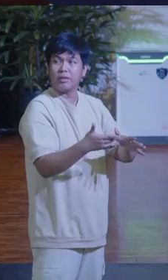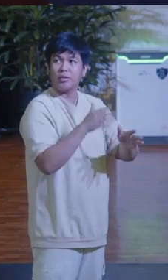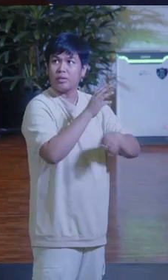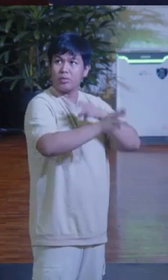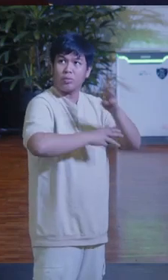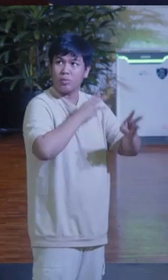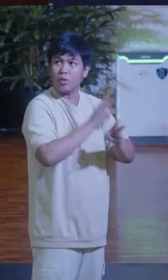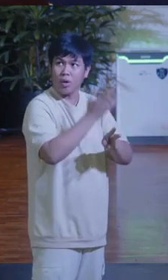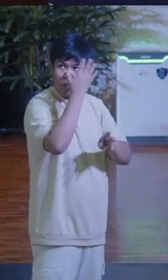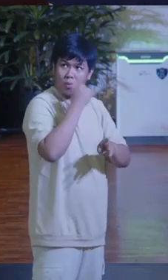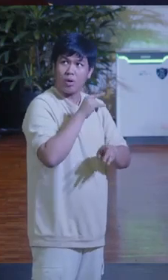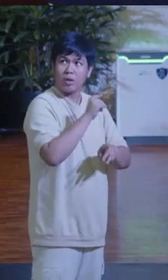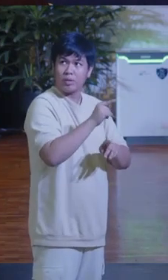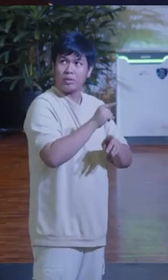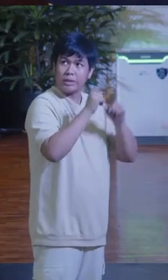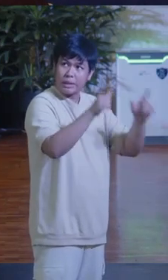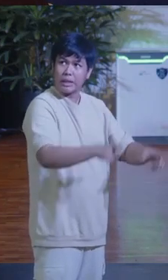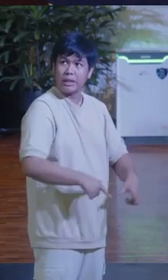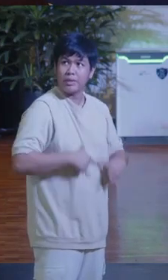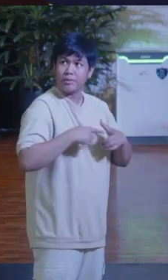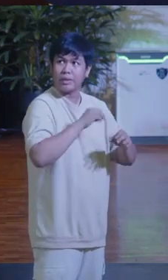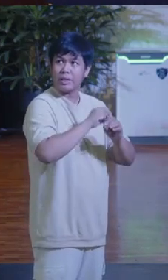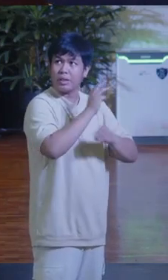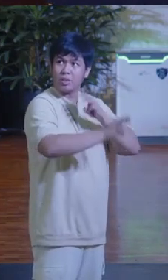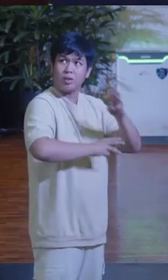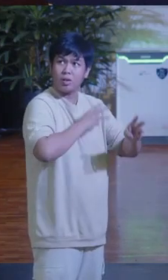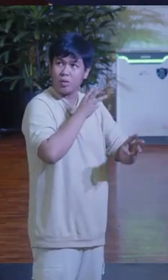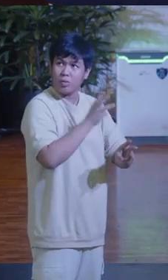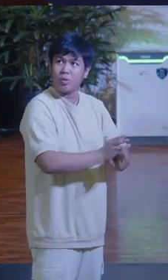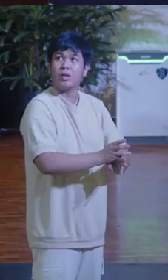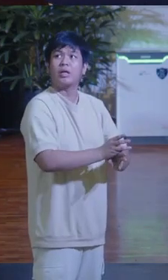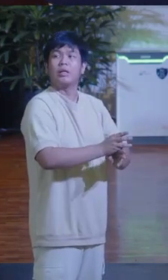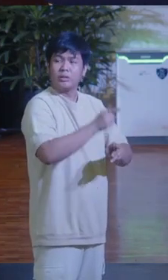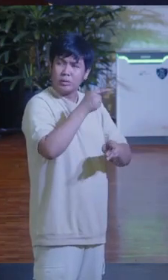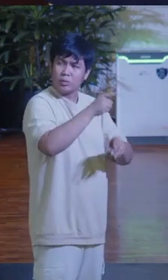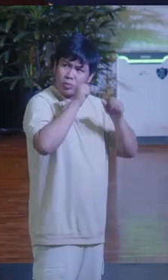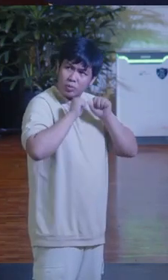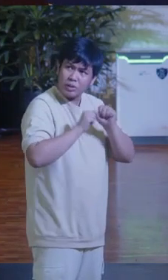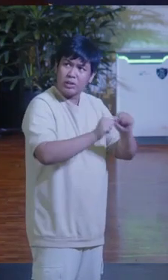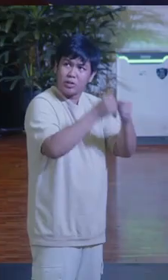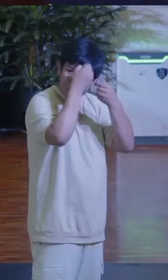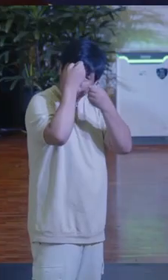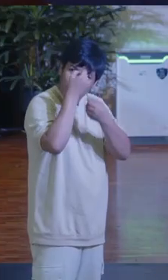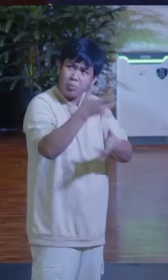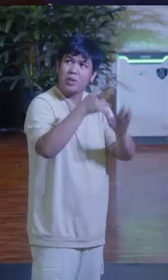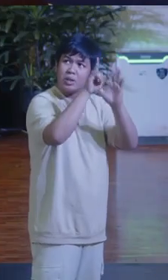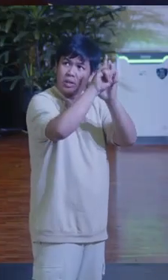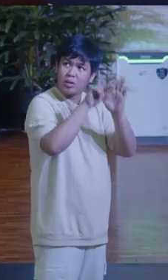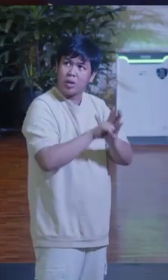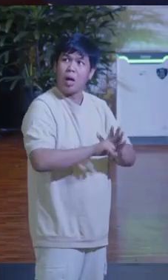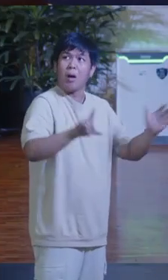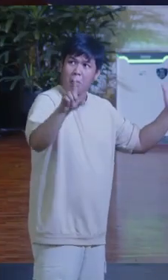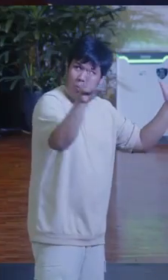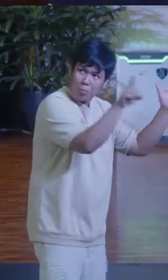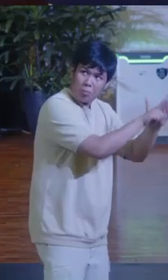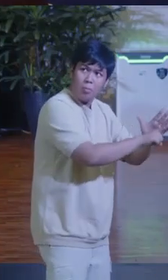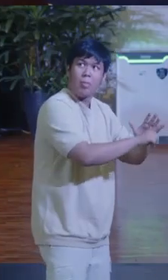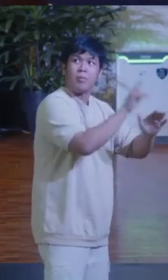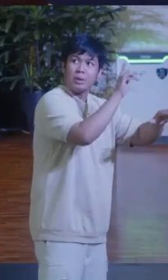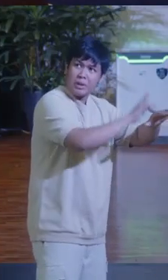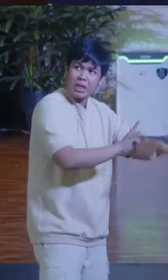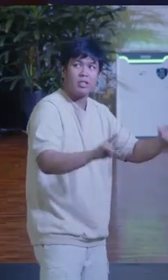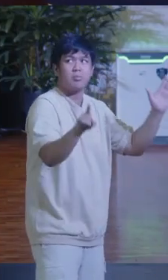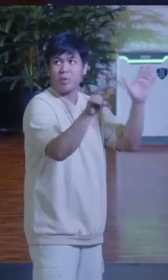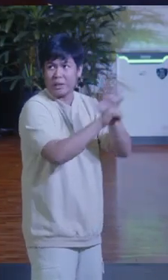world, why, as if you were still alive in the world, do you submit to regulations? Do not handle,